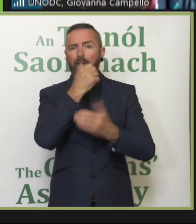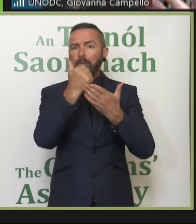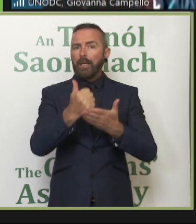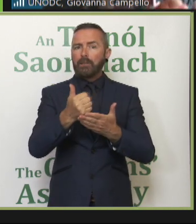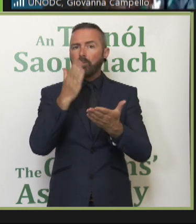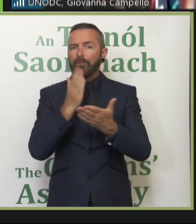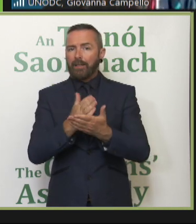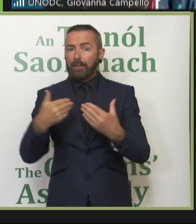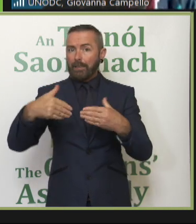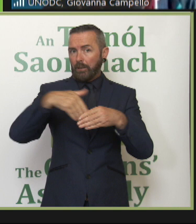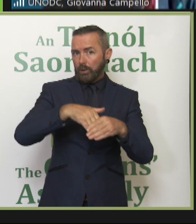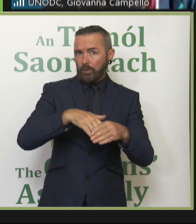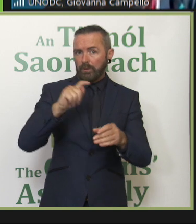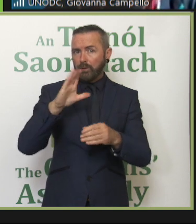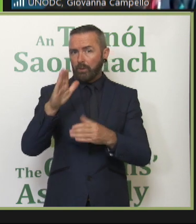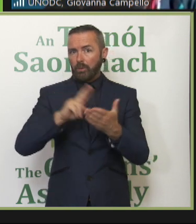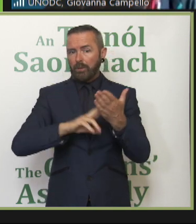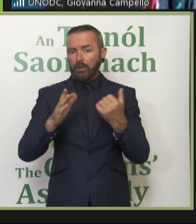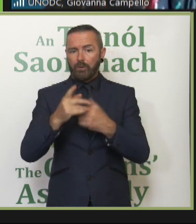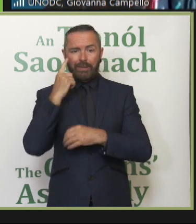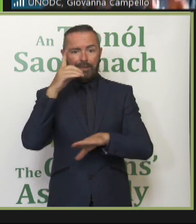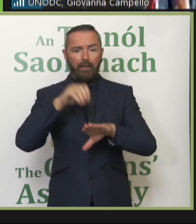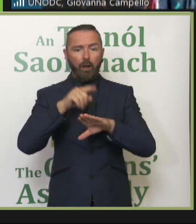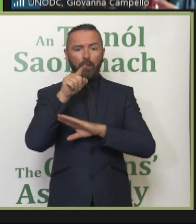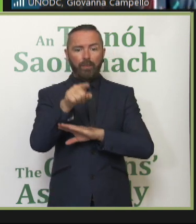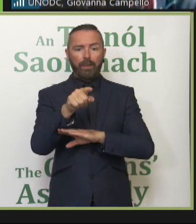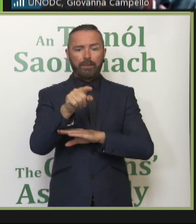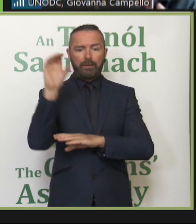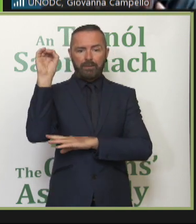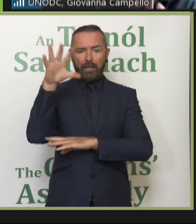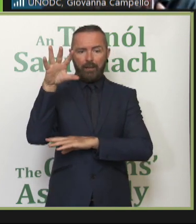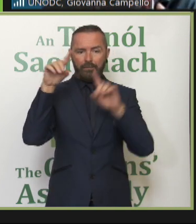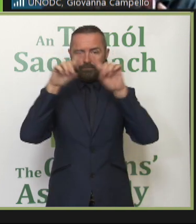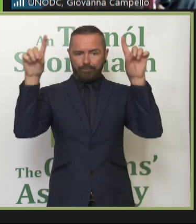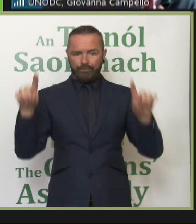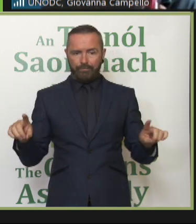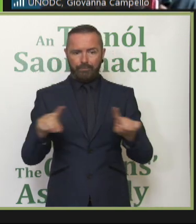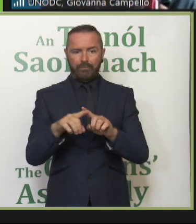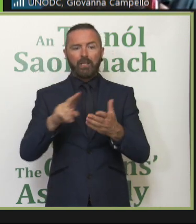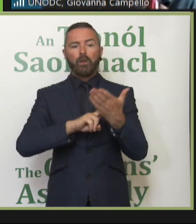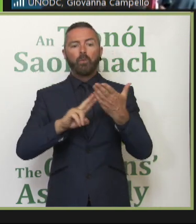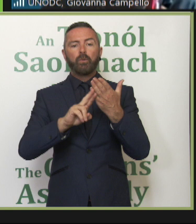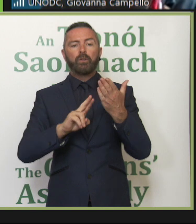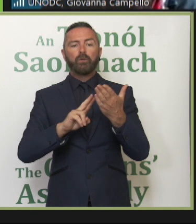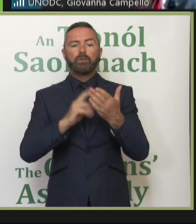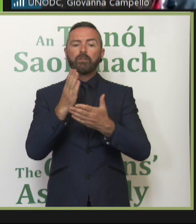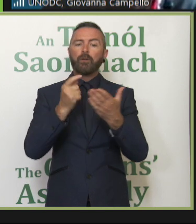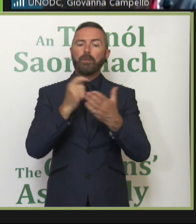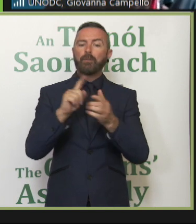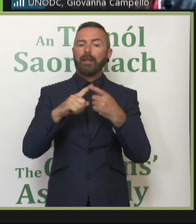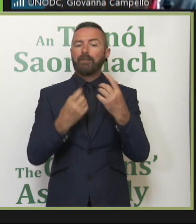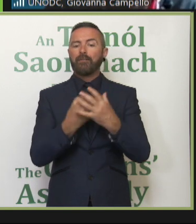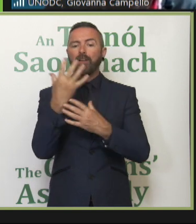preventions, including the tools that you see on this slide that have been used and sometimes developed